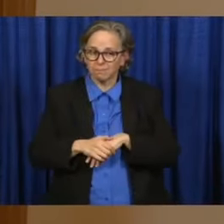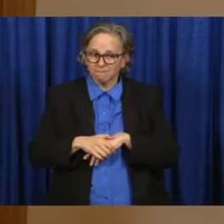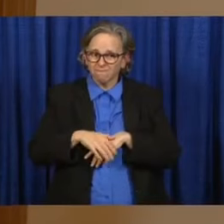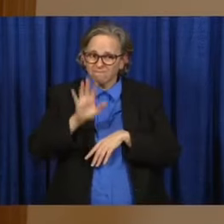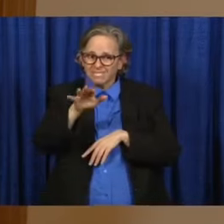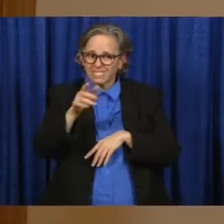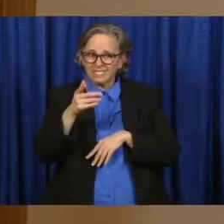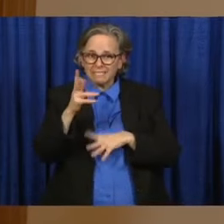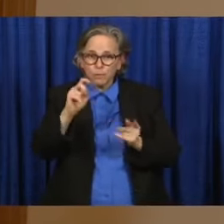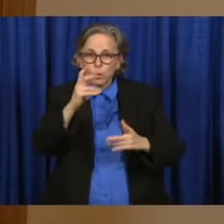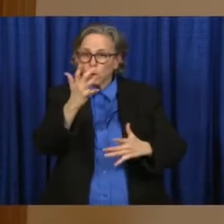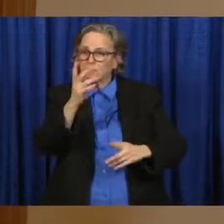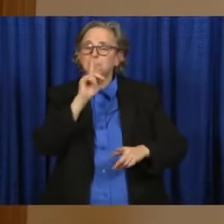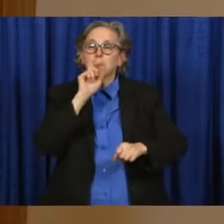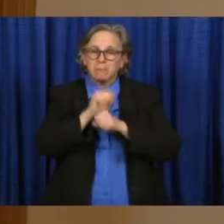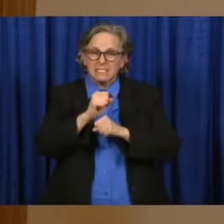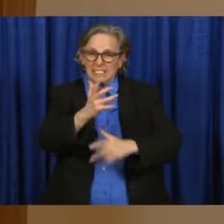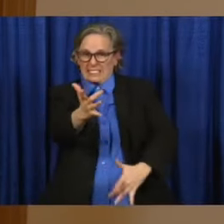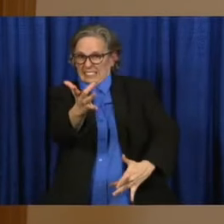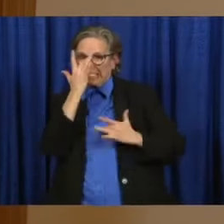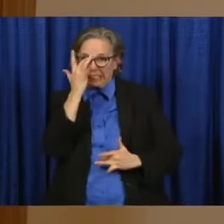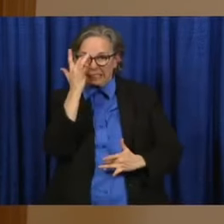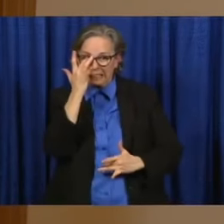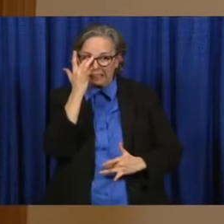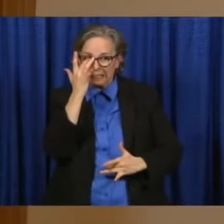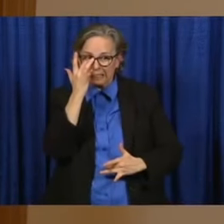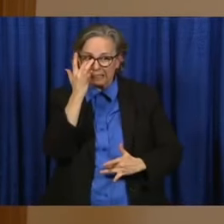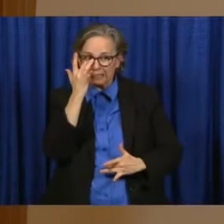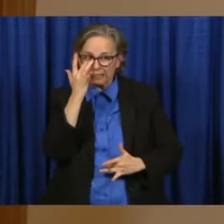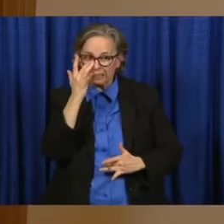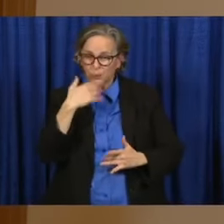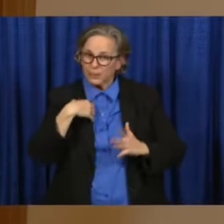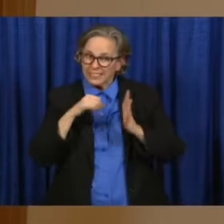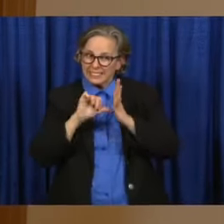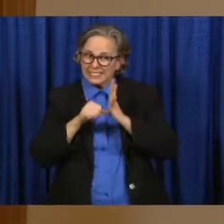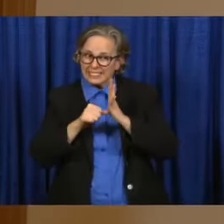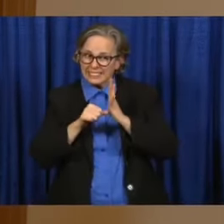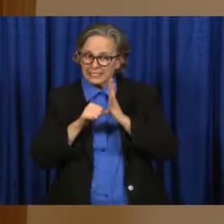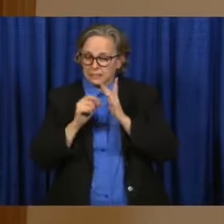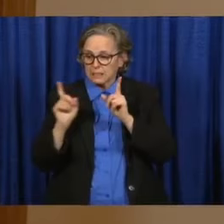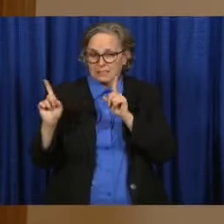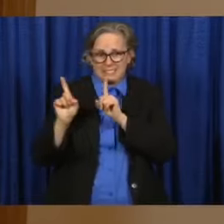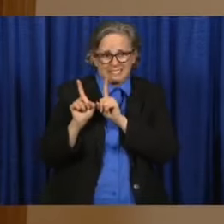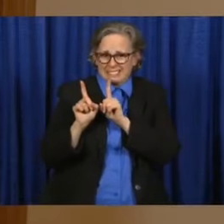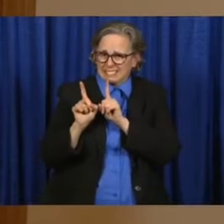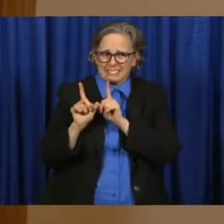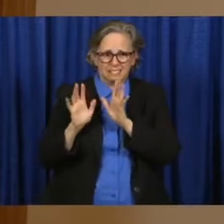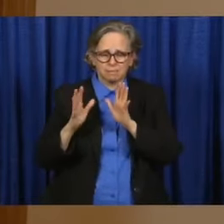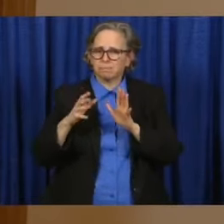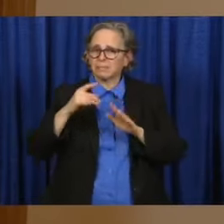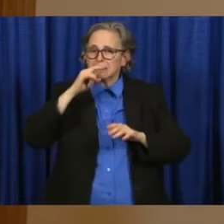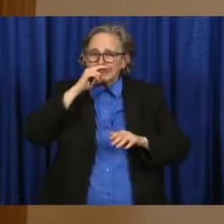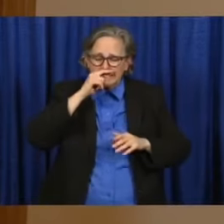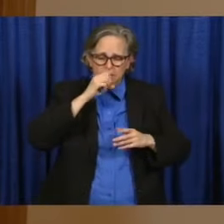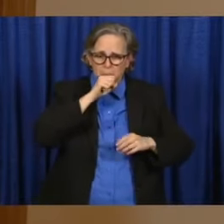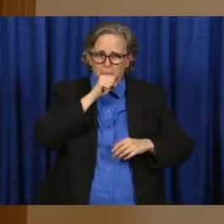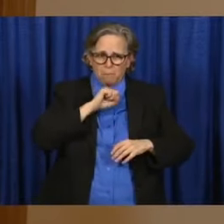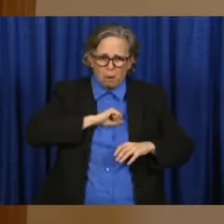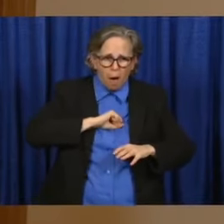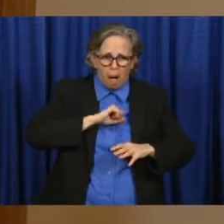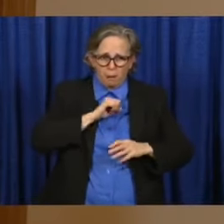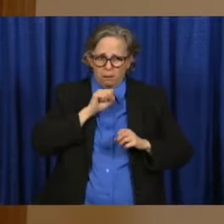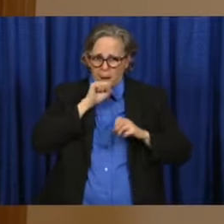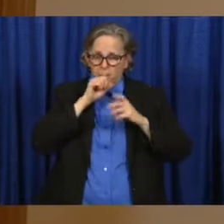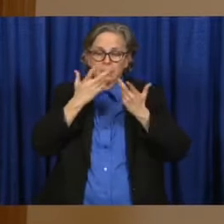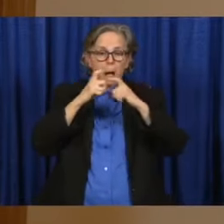talked a lot about you not being around people when you're sneezing or coughing. You could wear one of these homemade masks or a